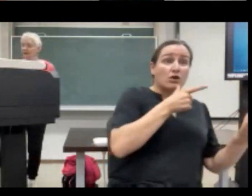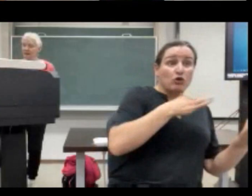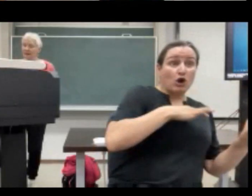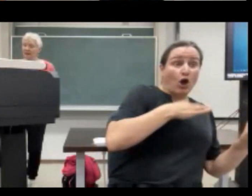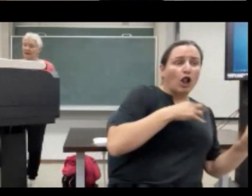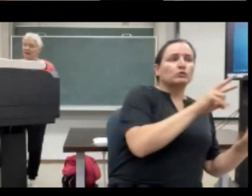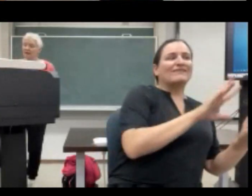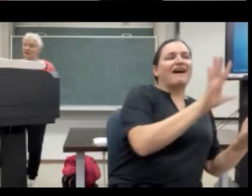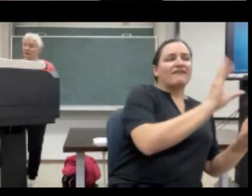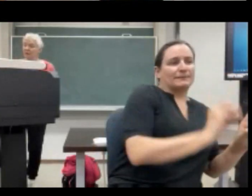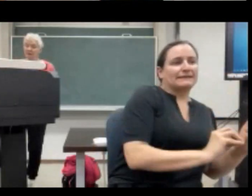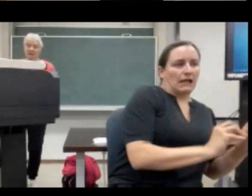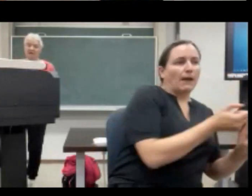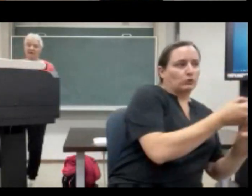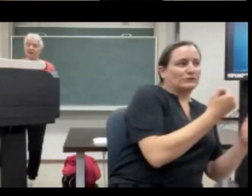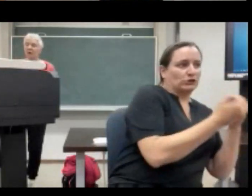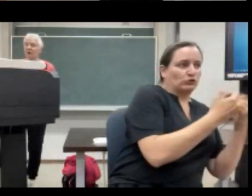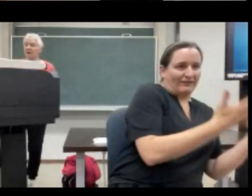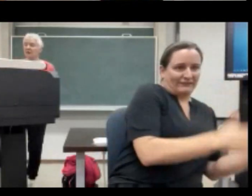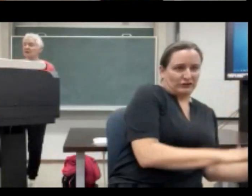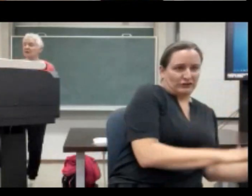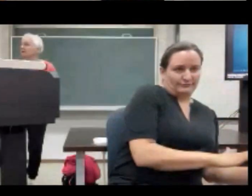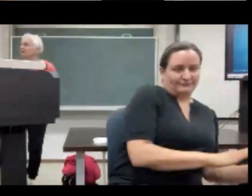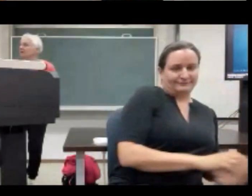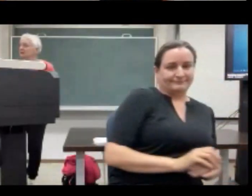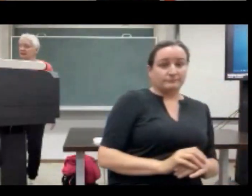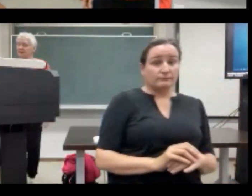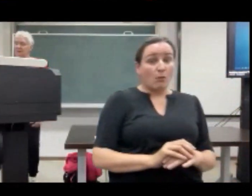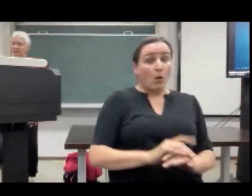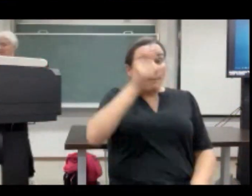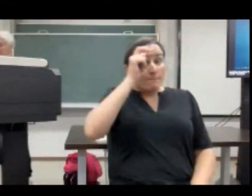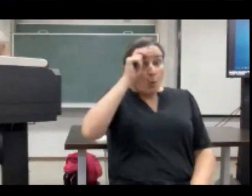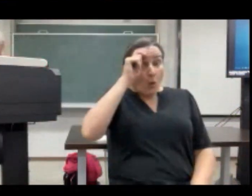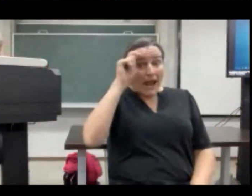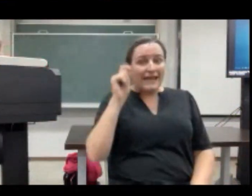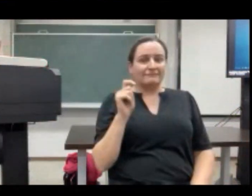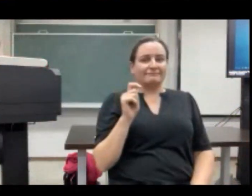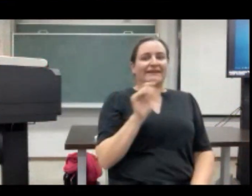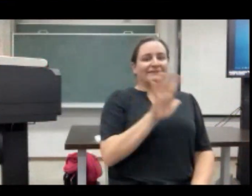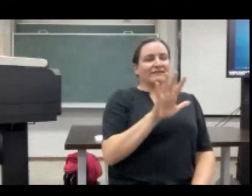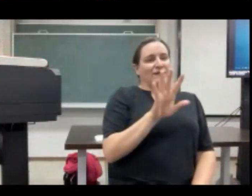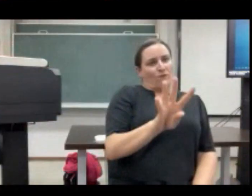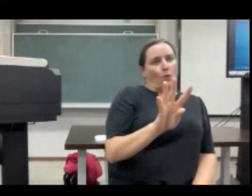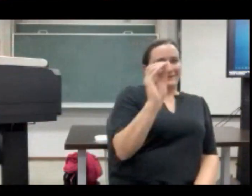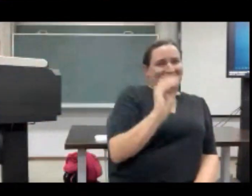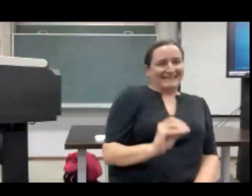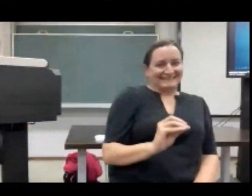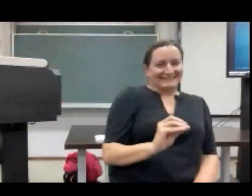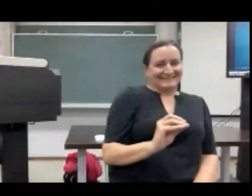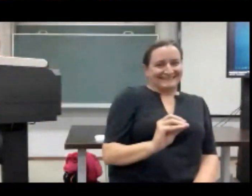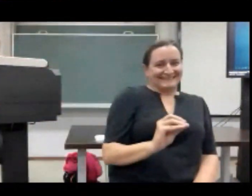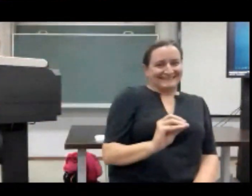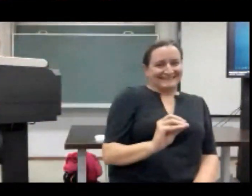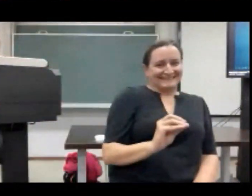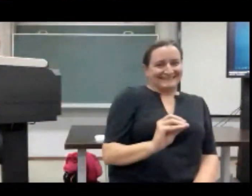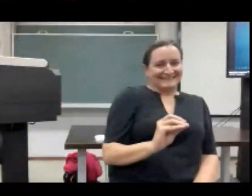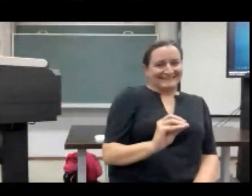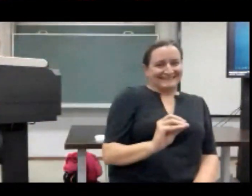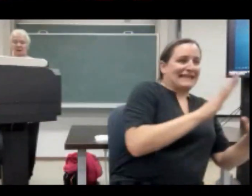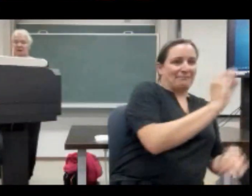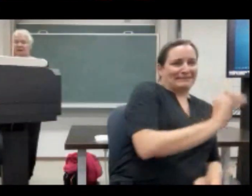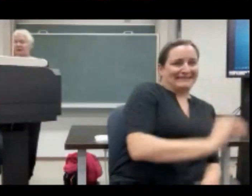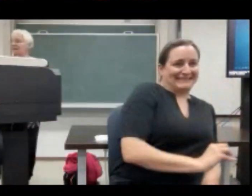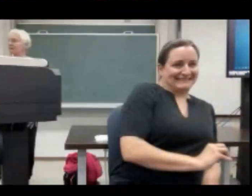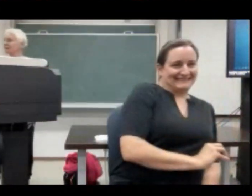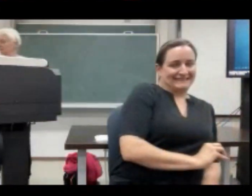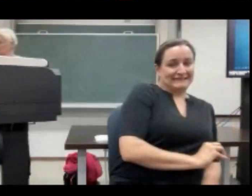girls. 54% of deaf boys compared to 10% of hearing boys. In the Philippines, it was